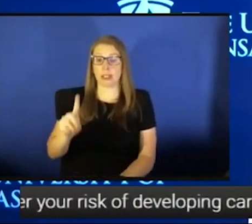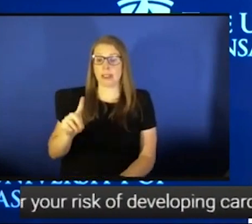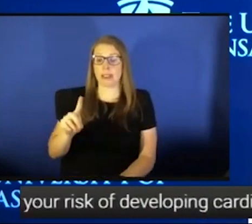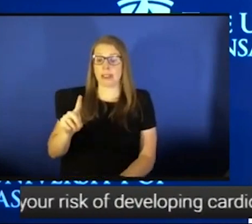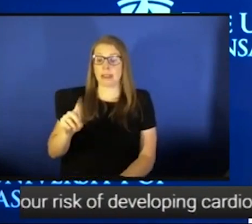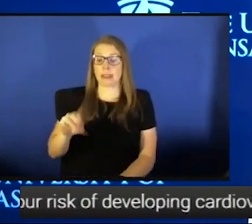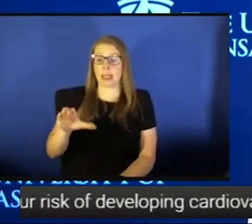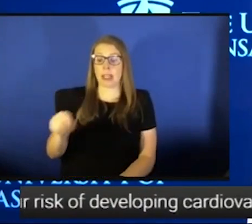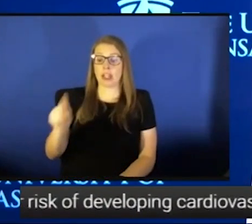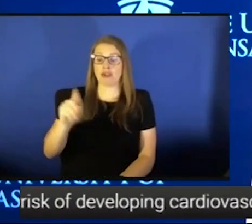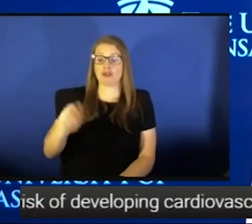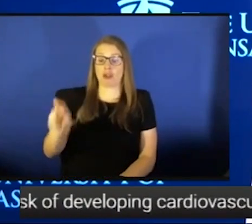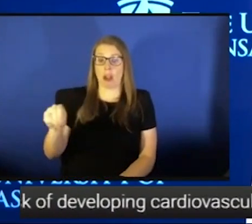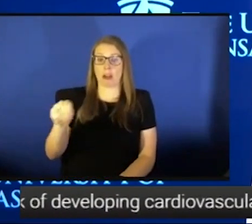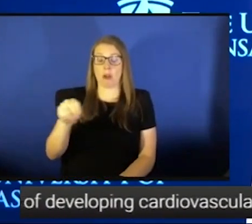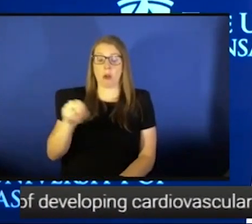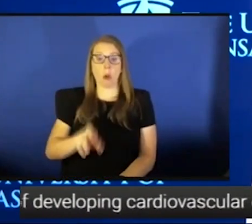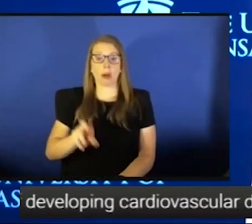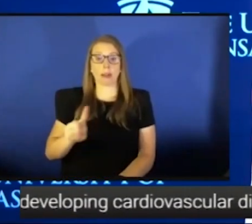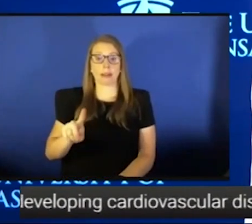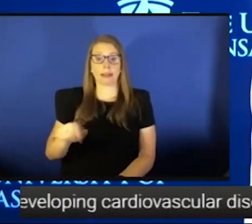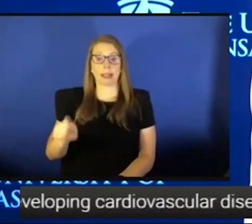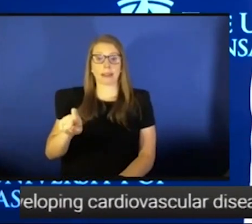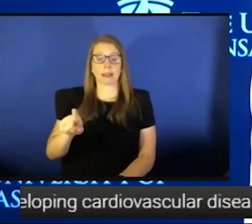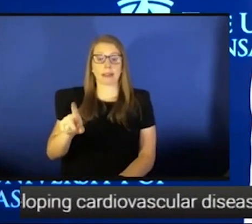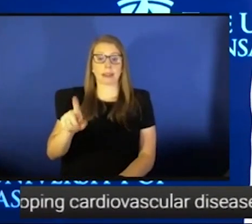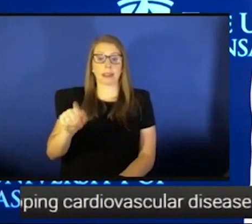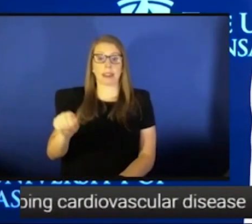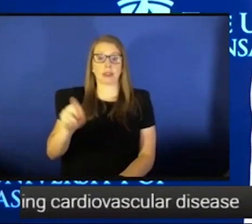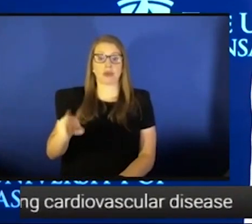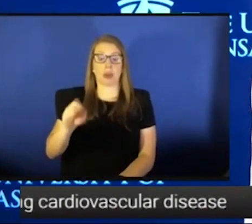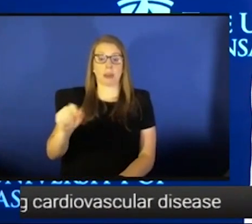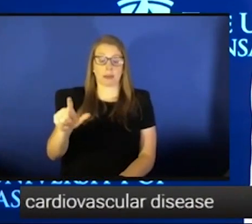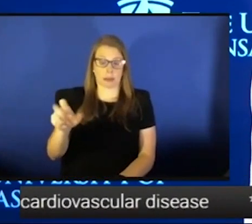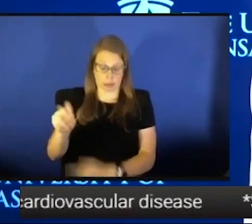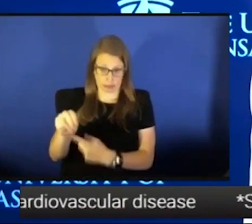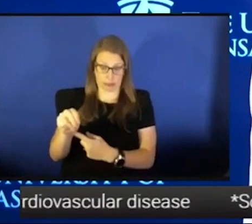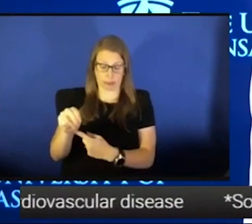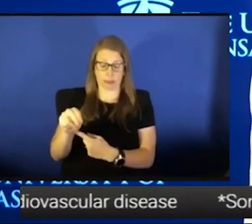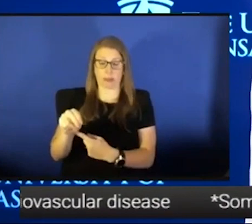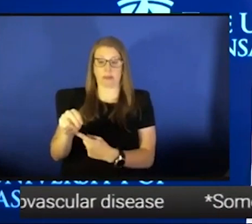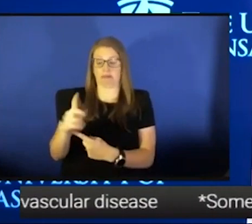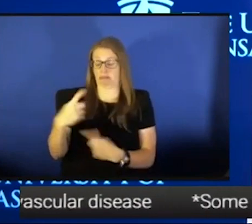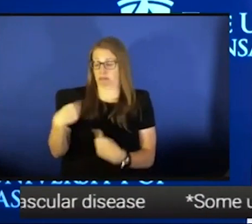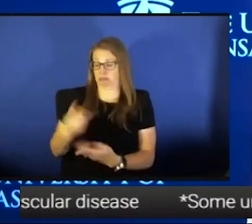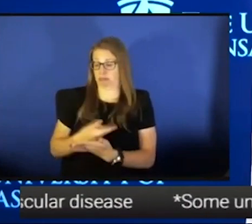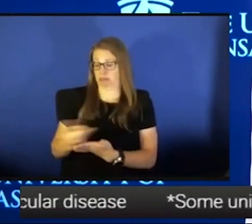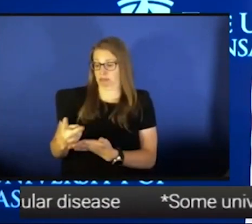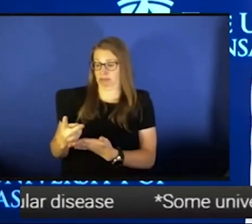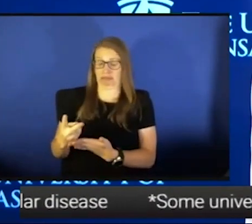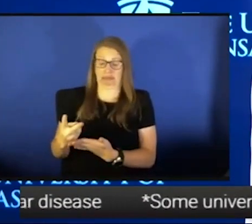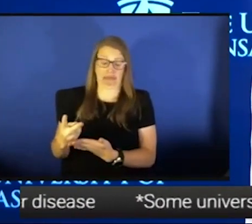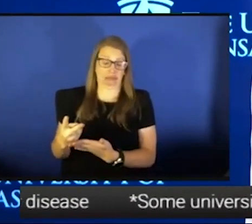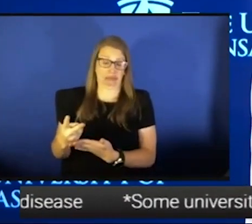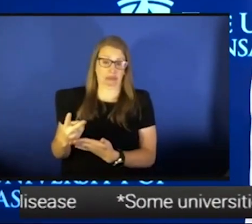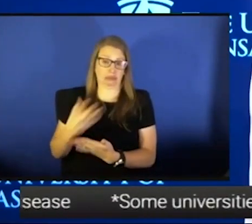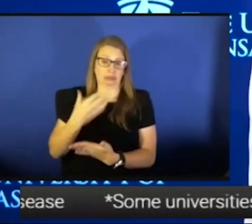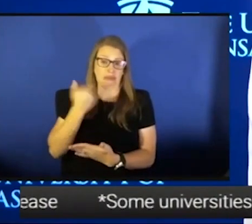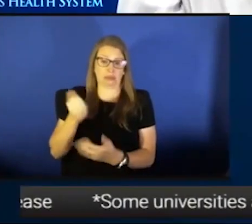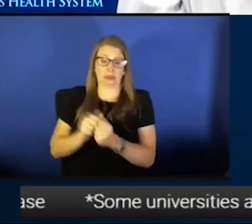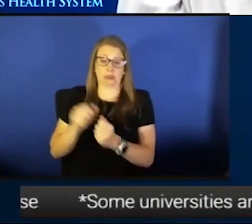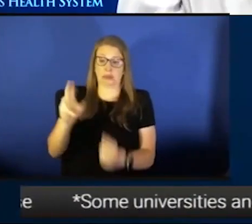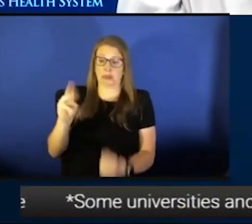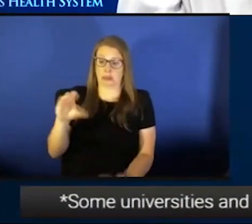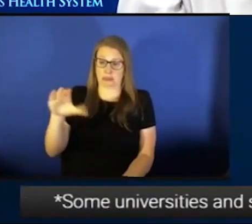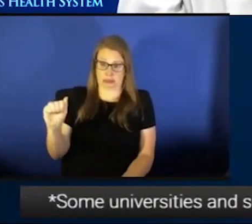for hospitalized patients, Hawkeye. Data out in the last couple of weeks suggests that maybe you're better off with the monoclonal antibodies and